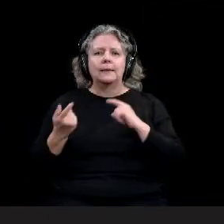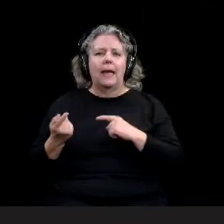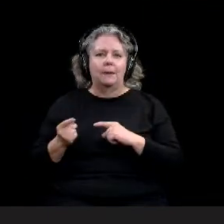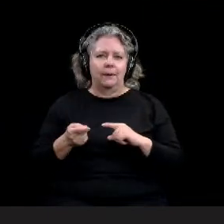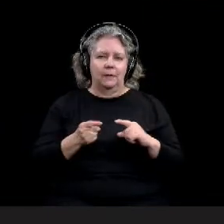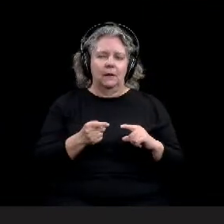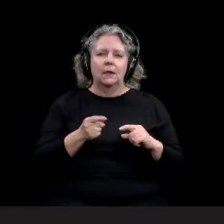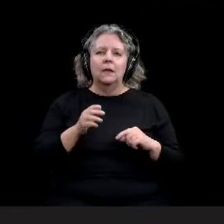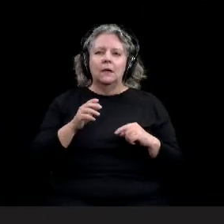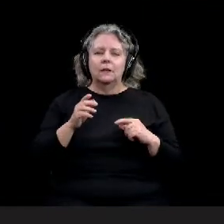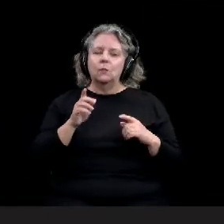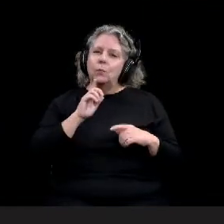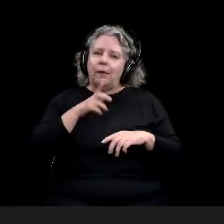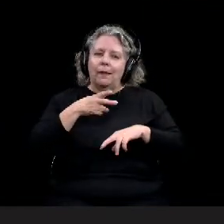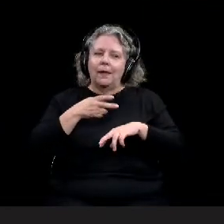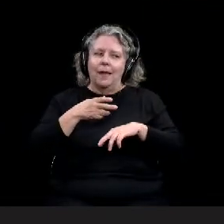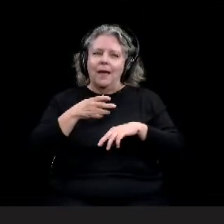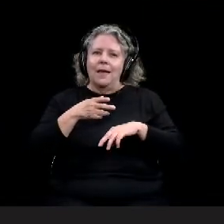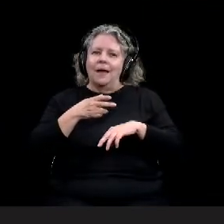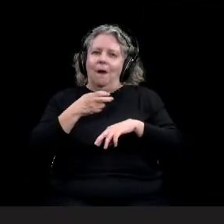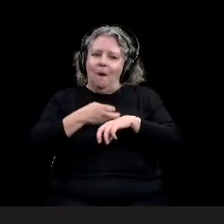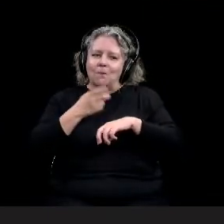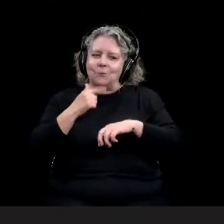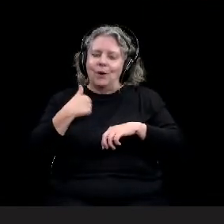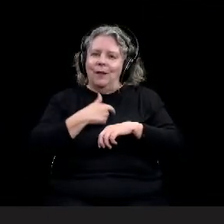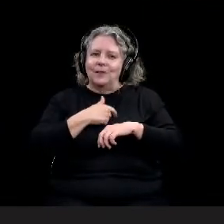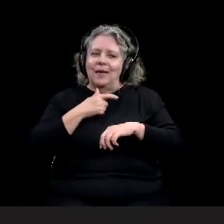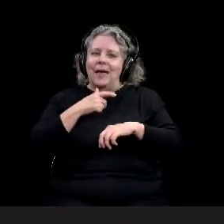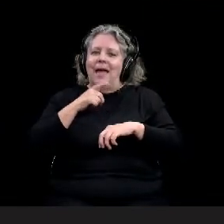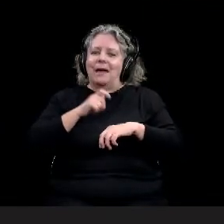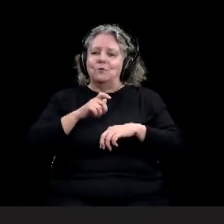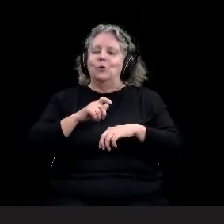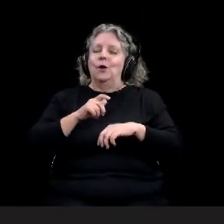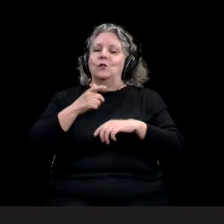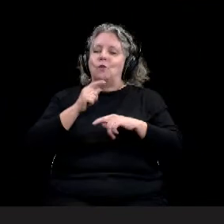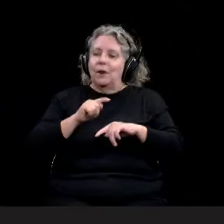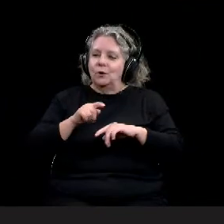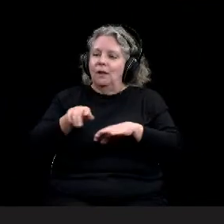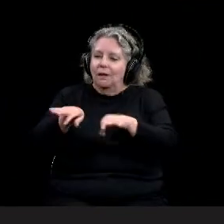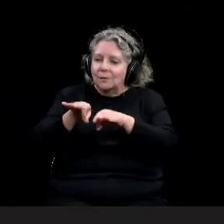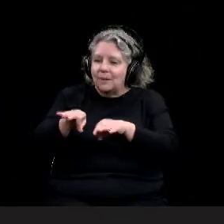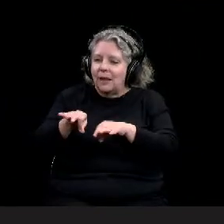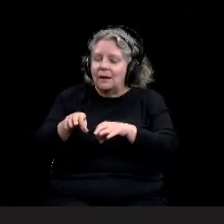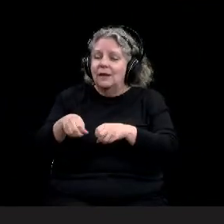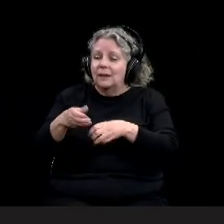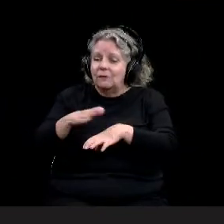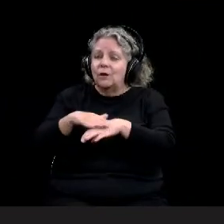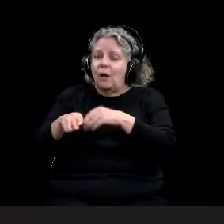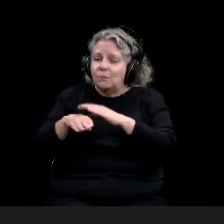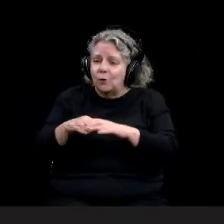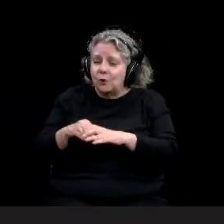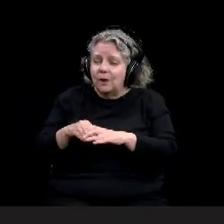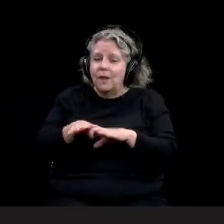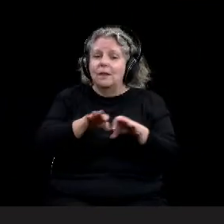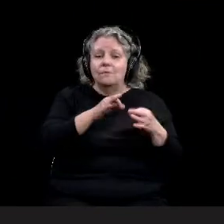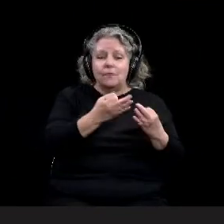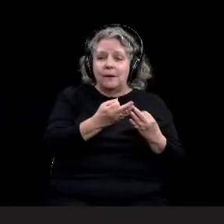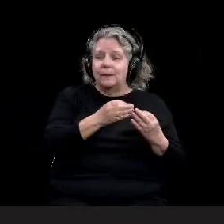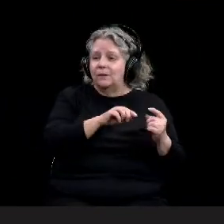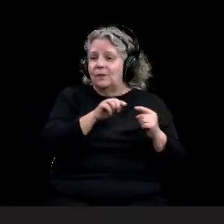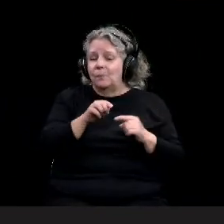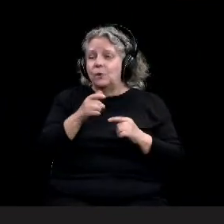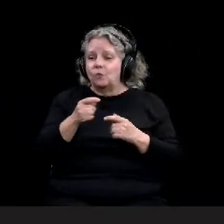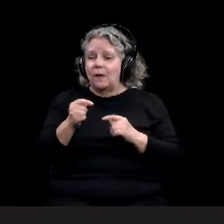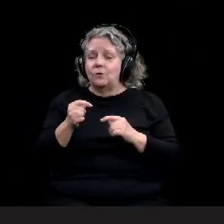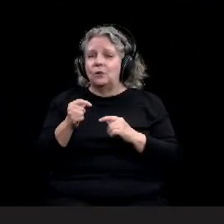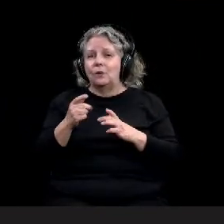time. Families are having a hard time coming in to see them. We try to do Zoom calls with them or FaceTime calls with them so that they can keep up with their family.